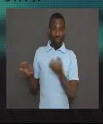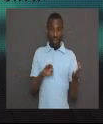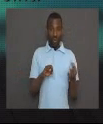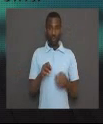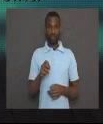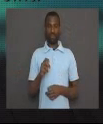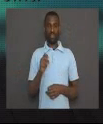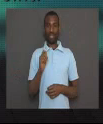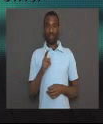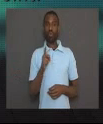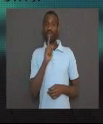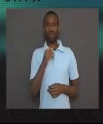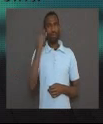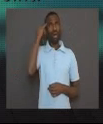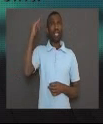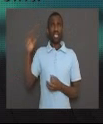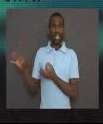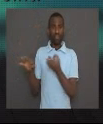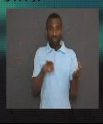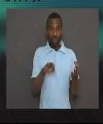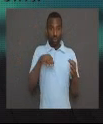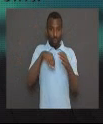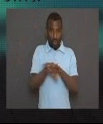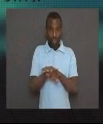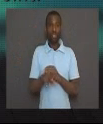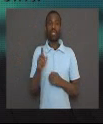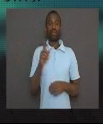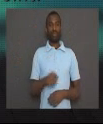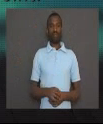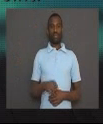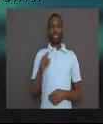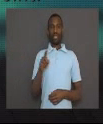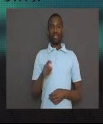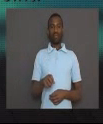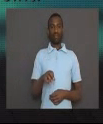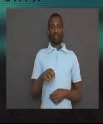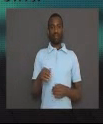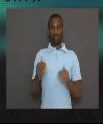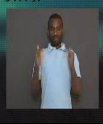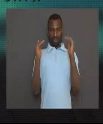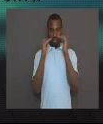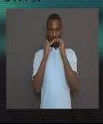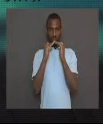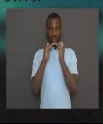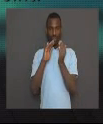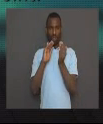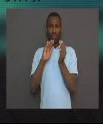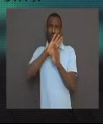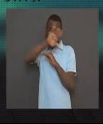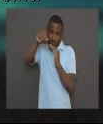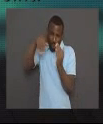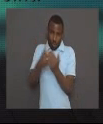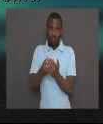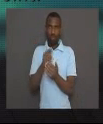ideal fluid flowing through a closed system is the same at every